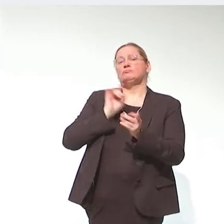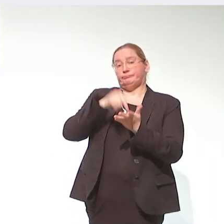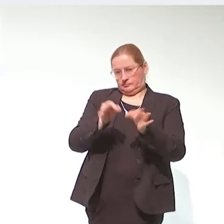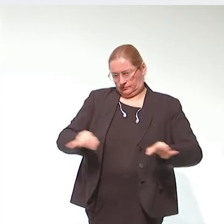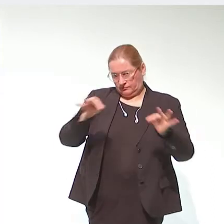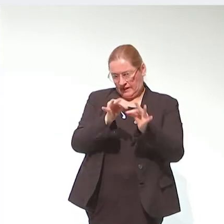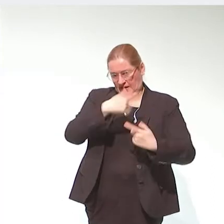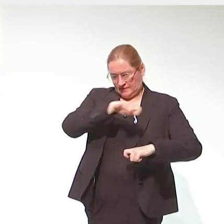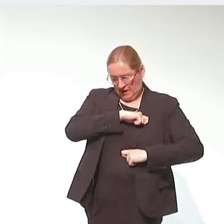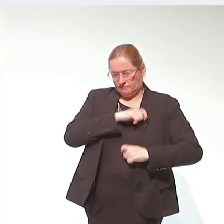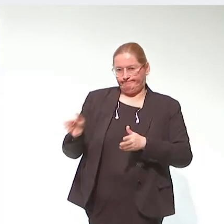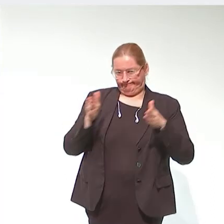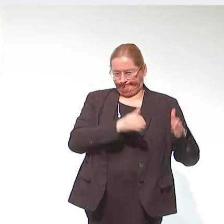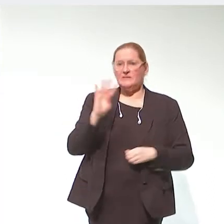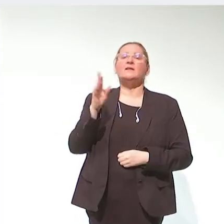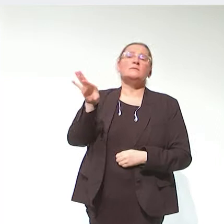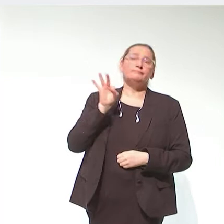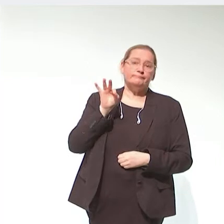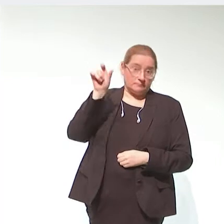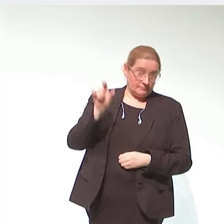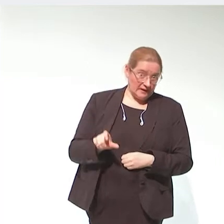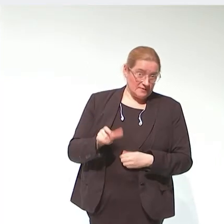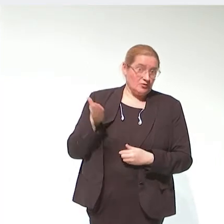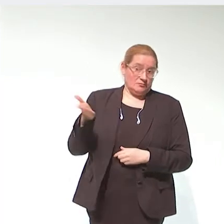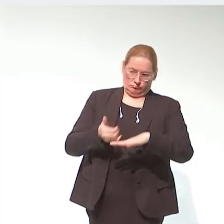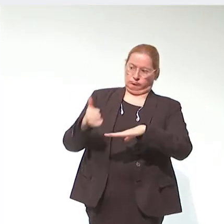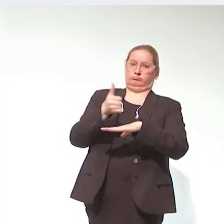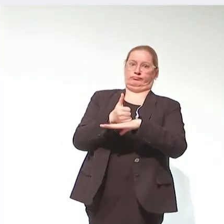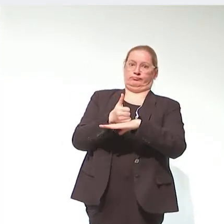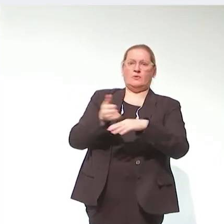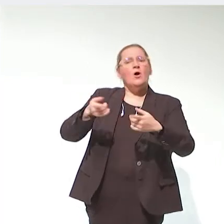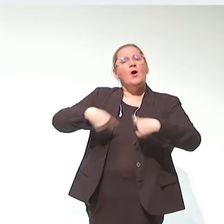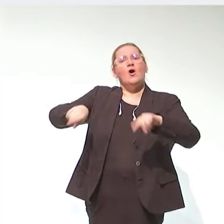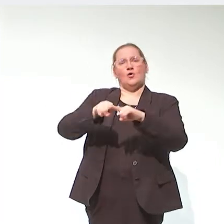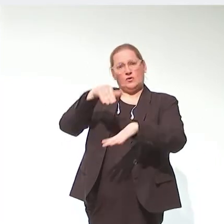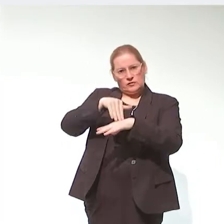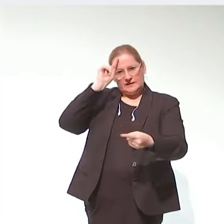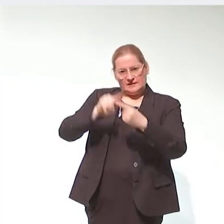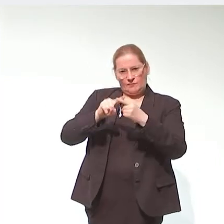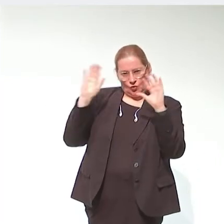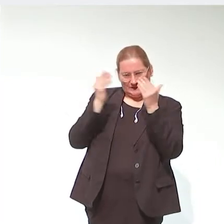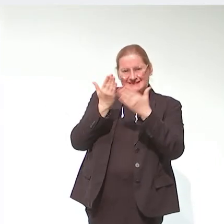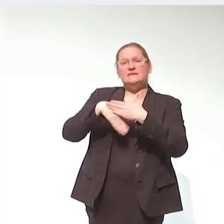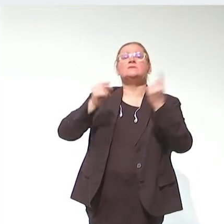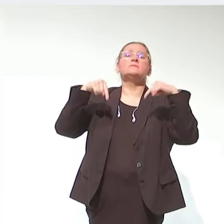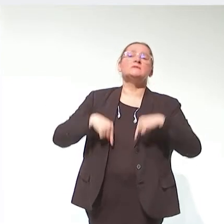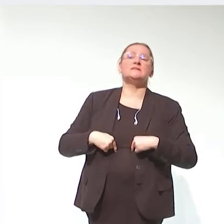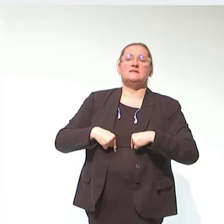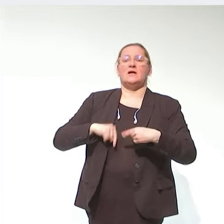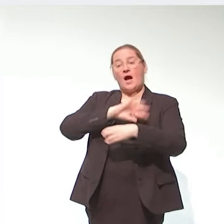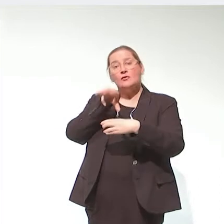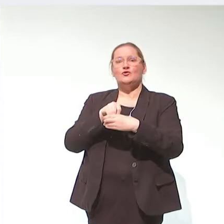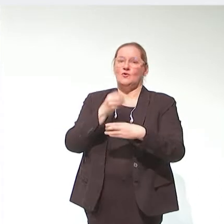Disabilities from Spain. Alistair de Gaetano from Malta. He chairs the